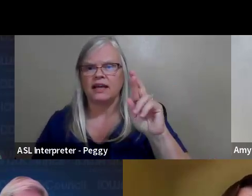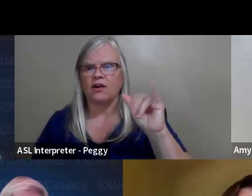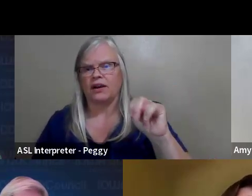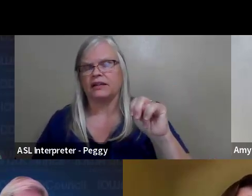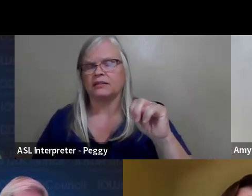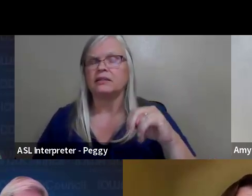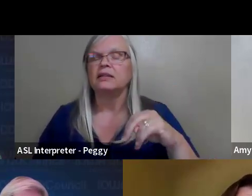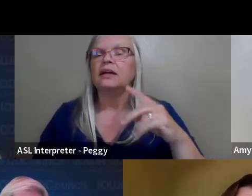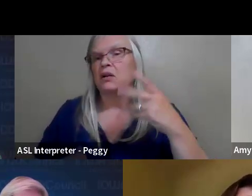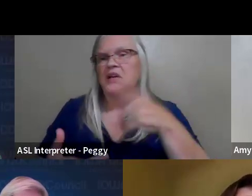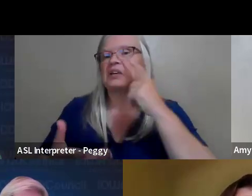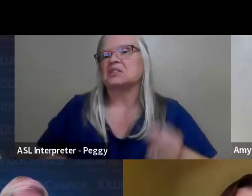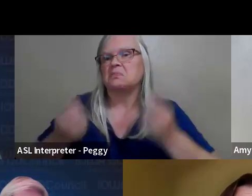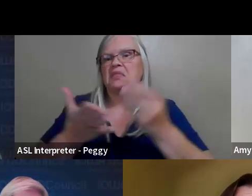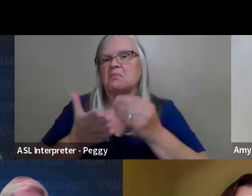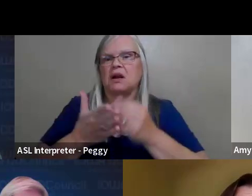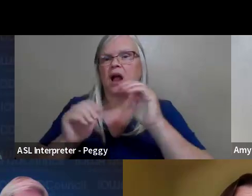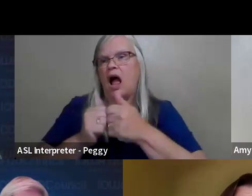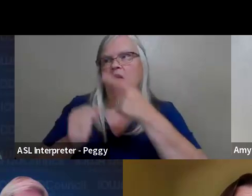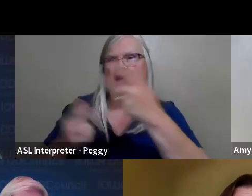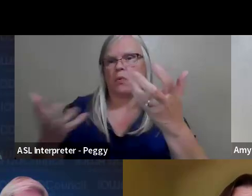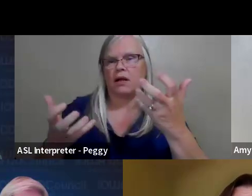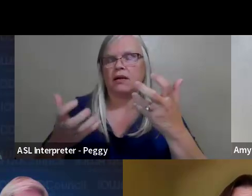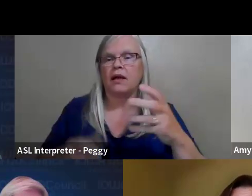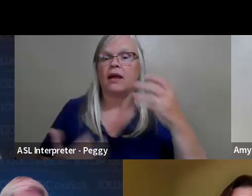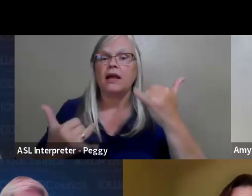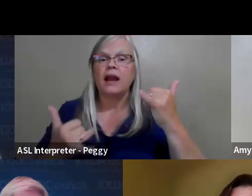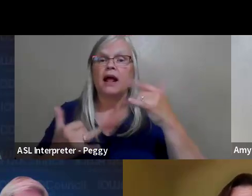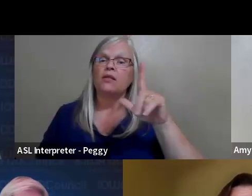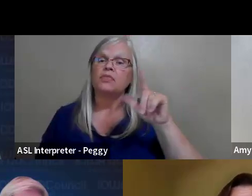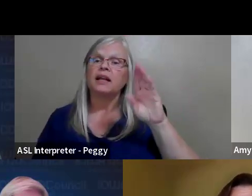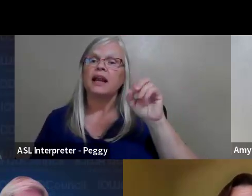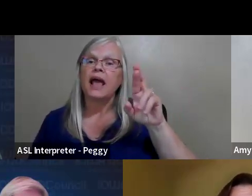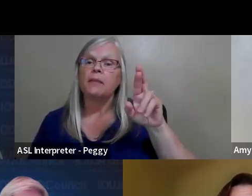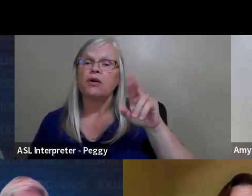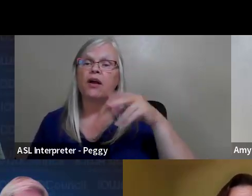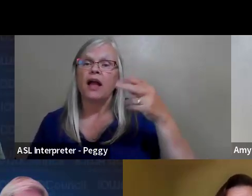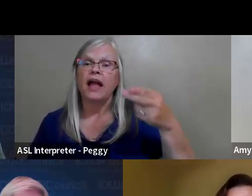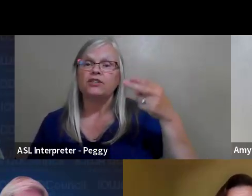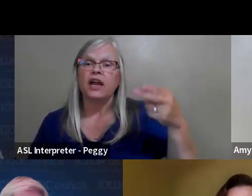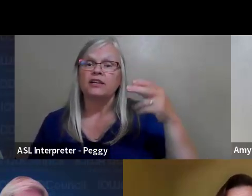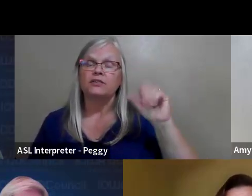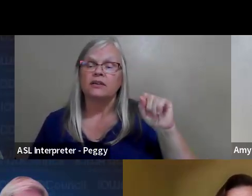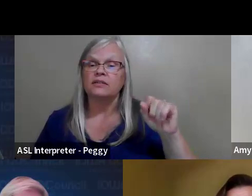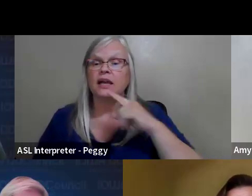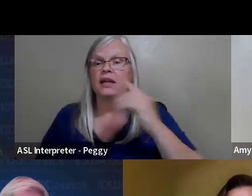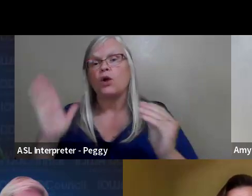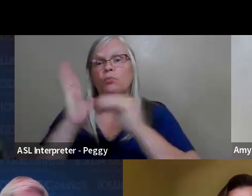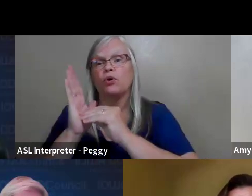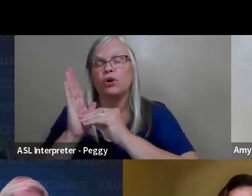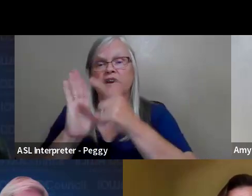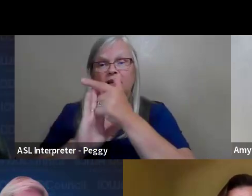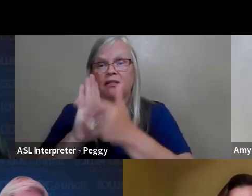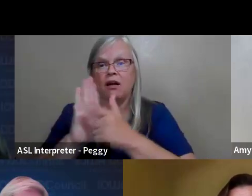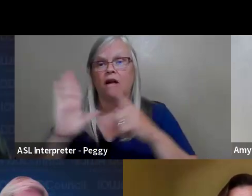Senate committee did when it passed our bill, the labor HHS bill, is it put into the statute